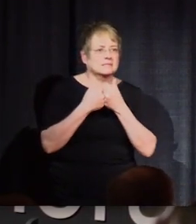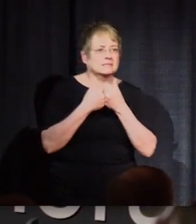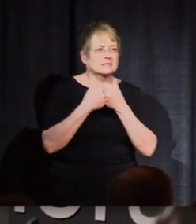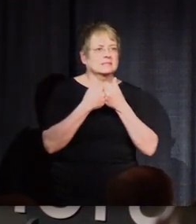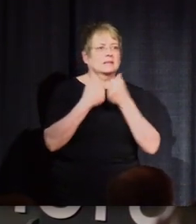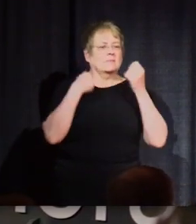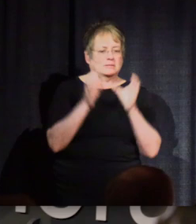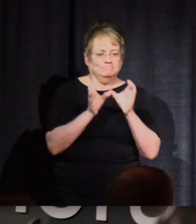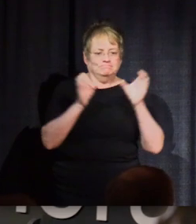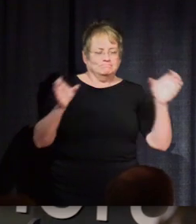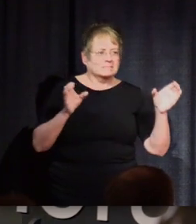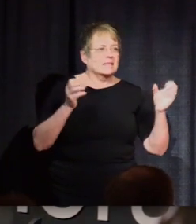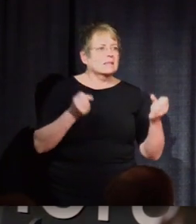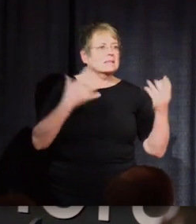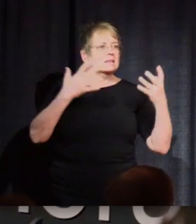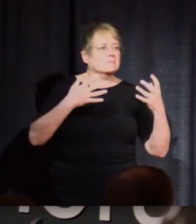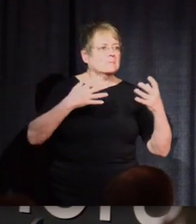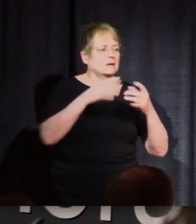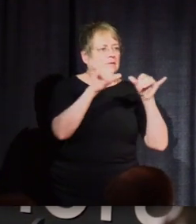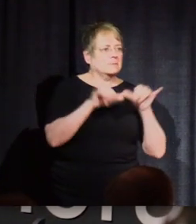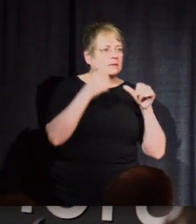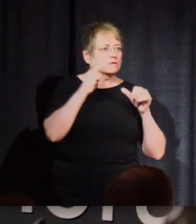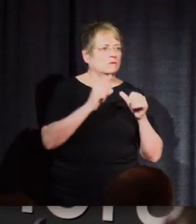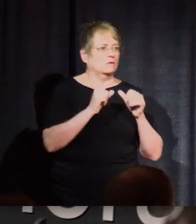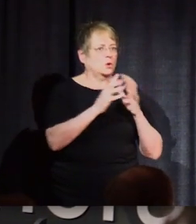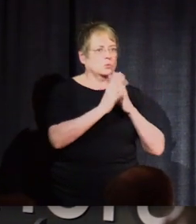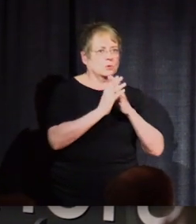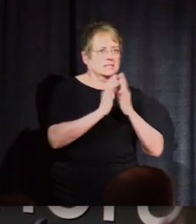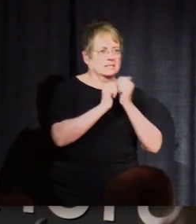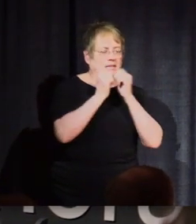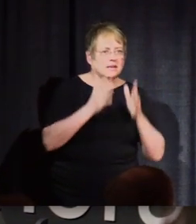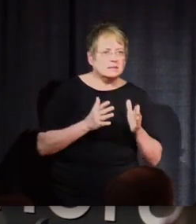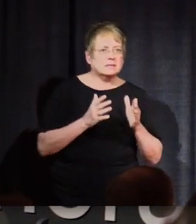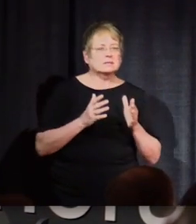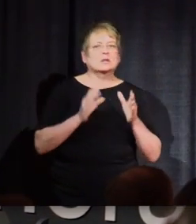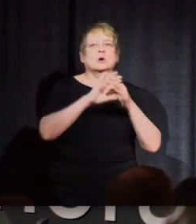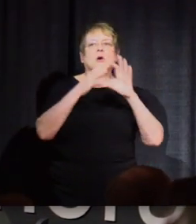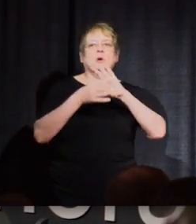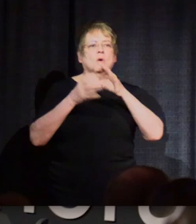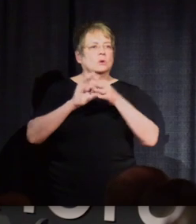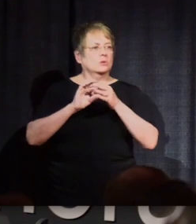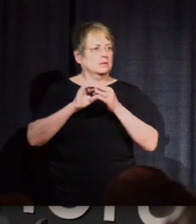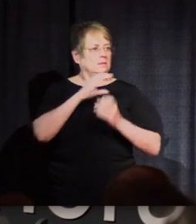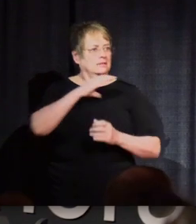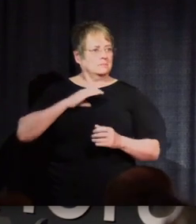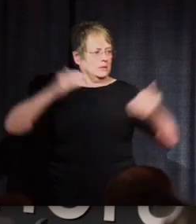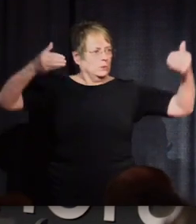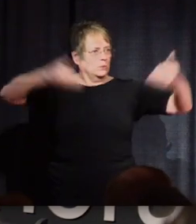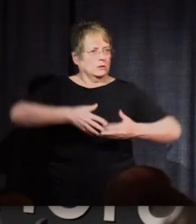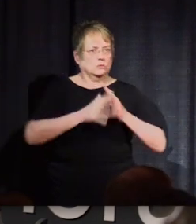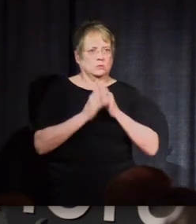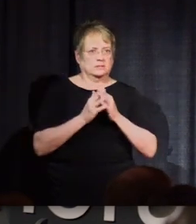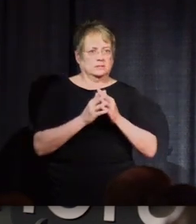of olympic spots between men's and women's freestyle wrestling the olympic committee welcomed wrestling back to the games